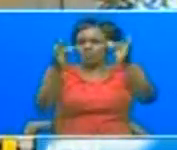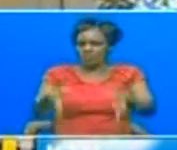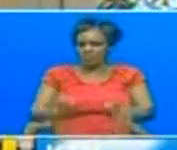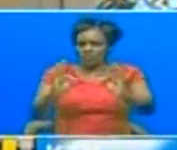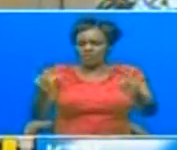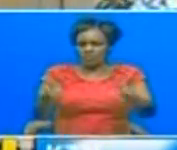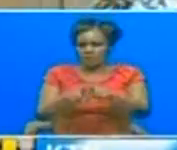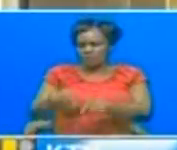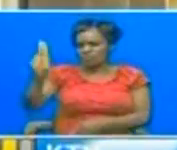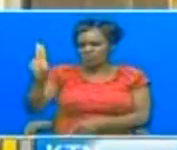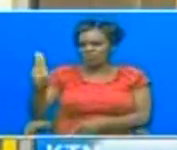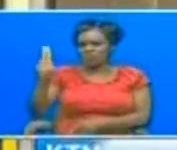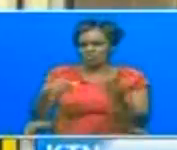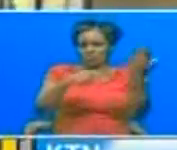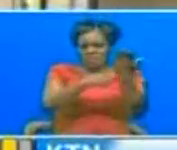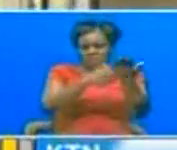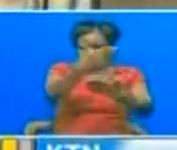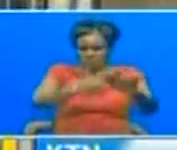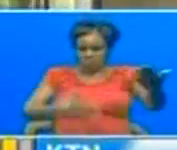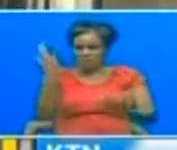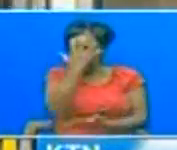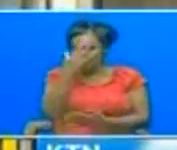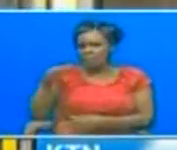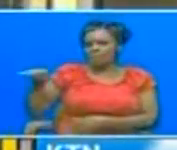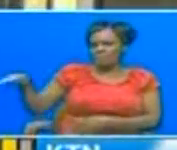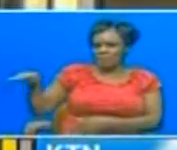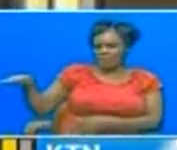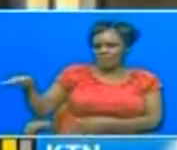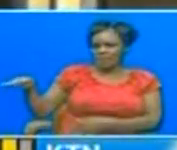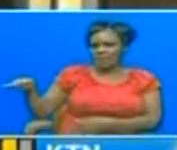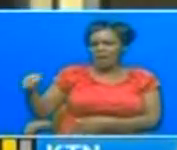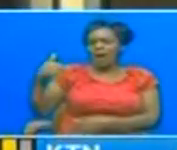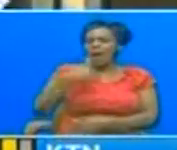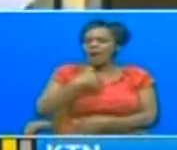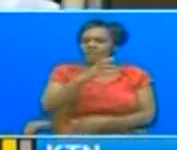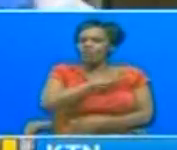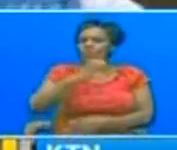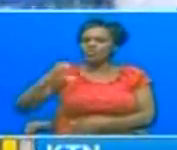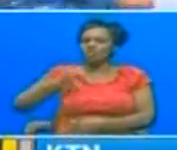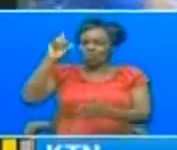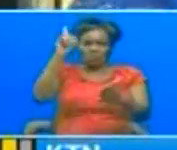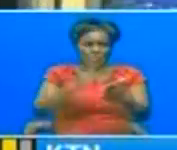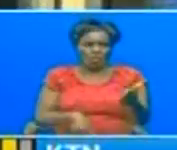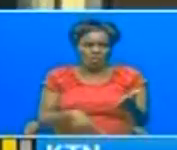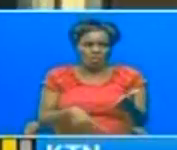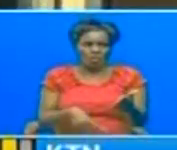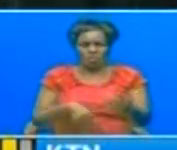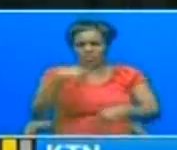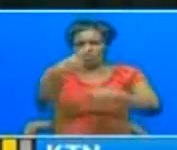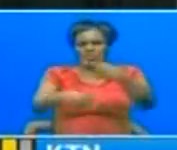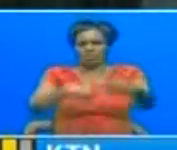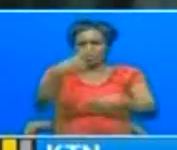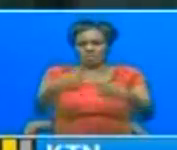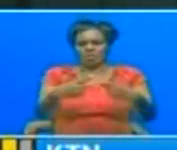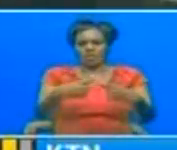President Uhuru's list of shame. And earlier in the day, whatever is left of the commission appeared to be soldiering on.